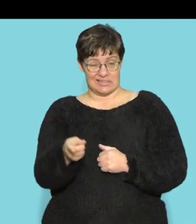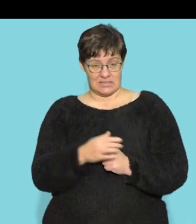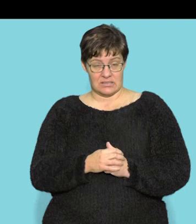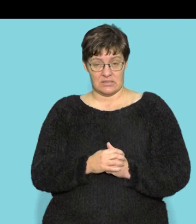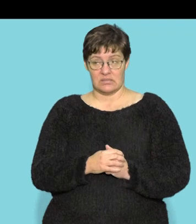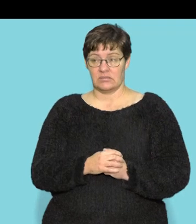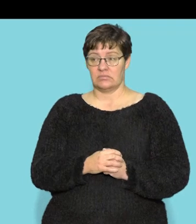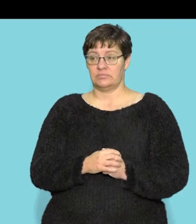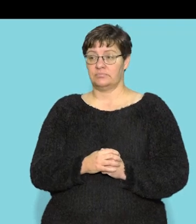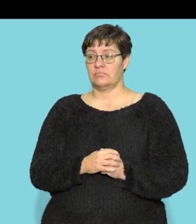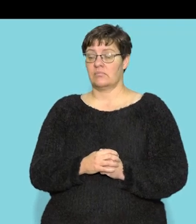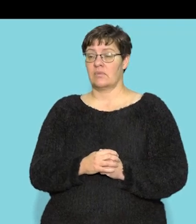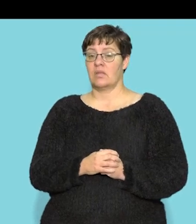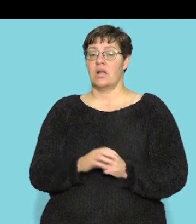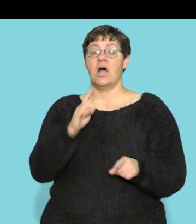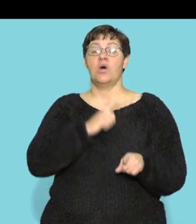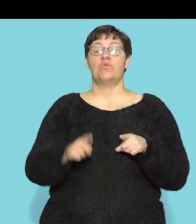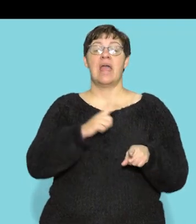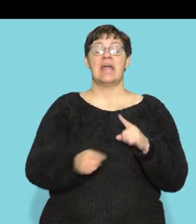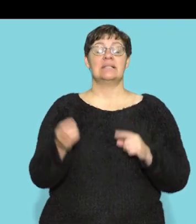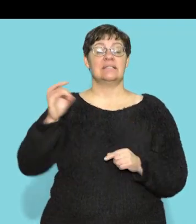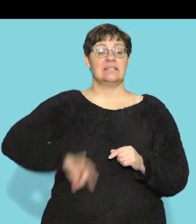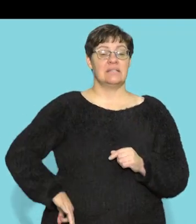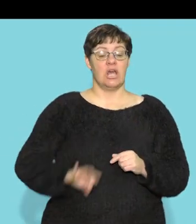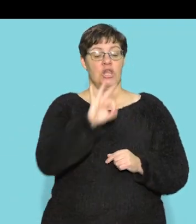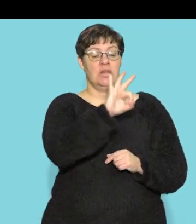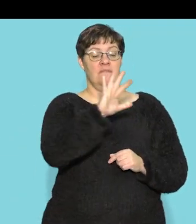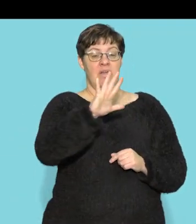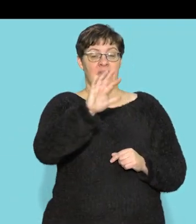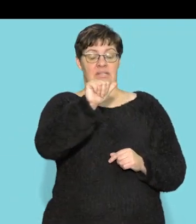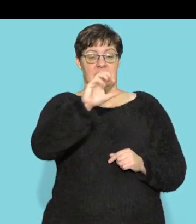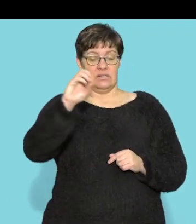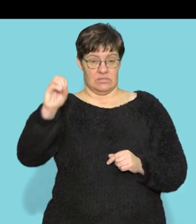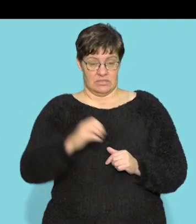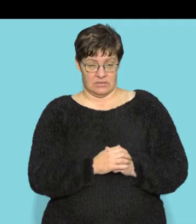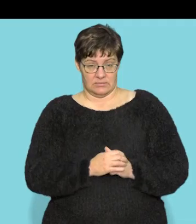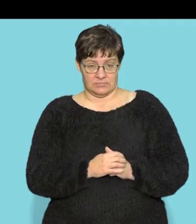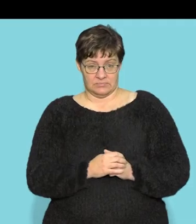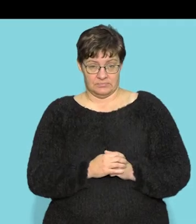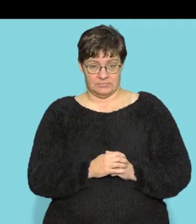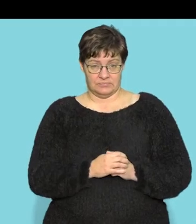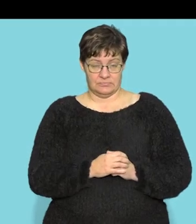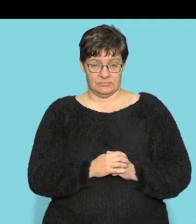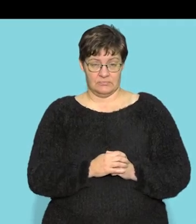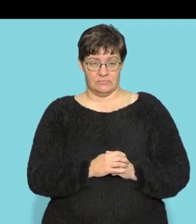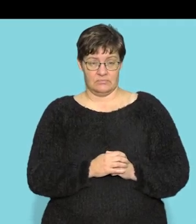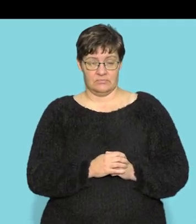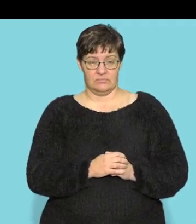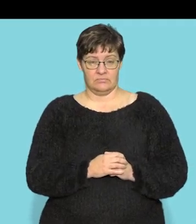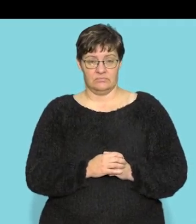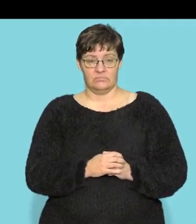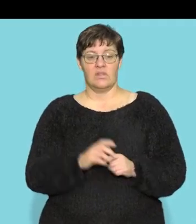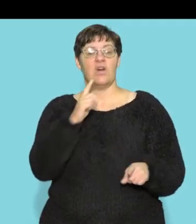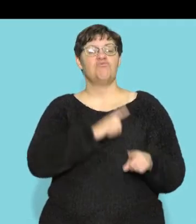calculations, firstly, I'm given a rent income figure of 35,600. Okay, that's